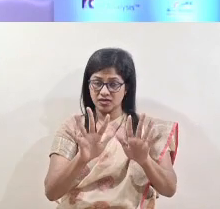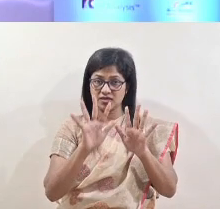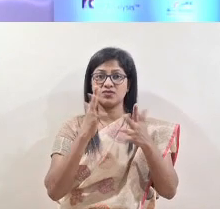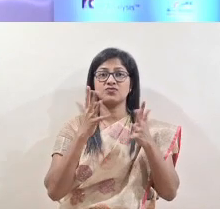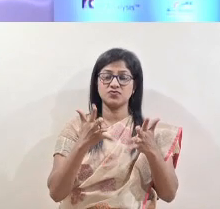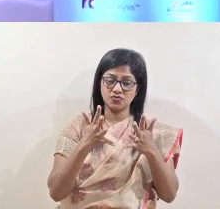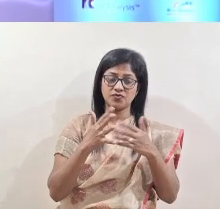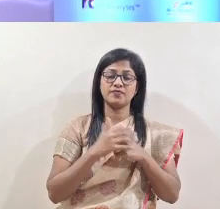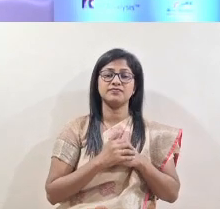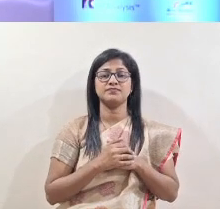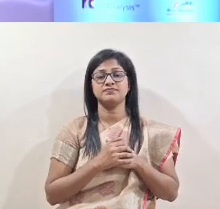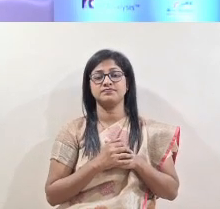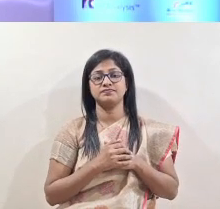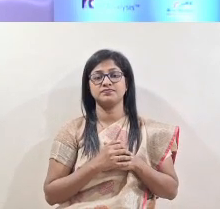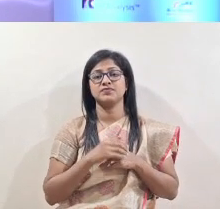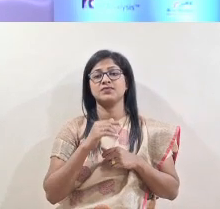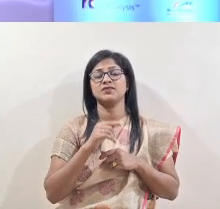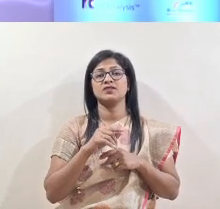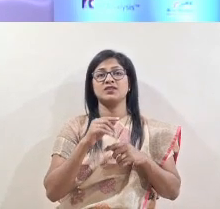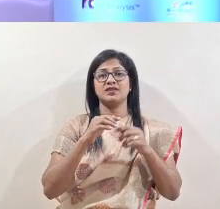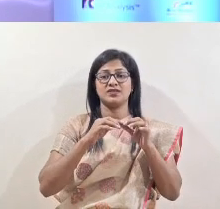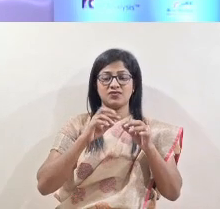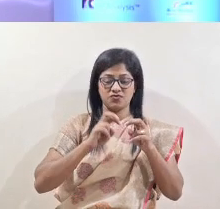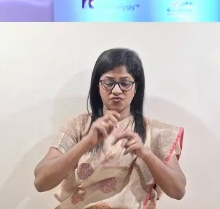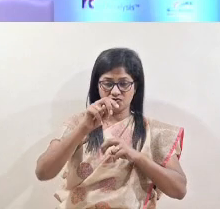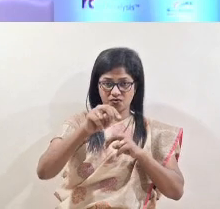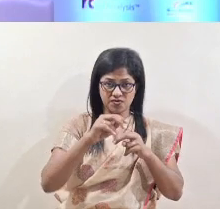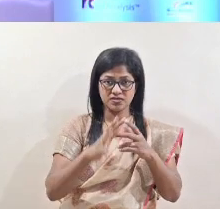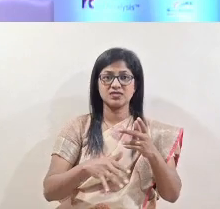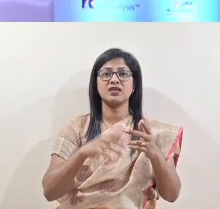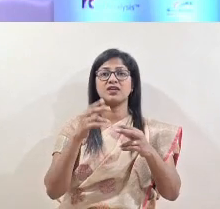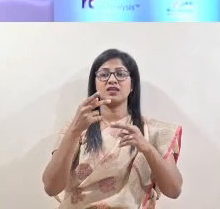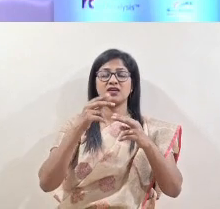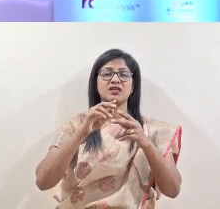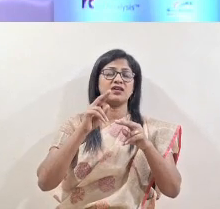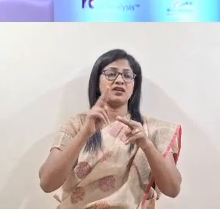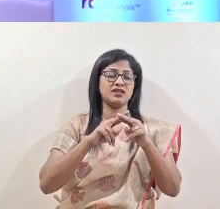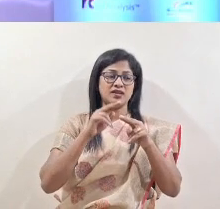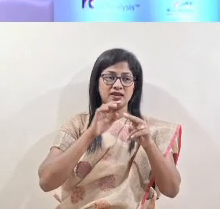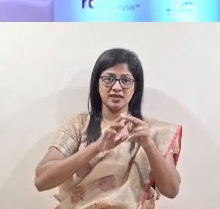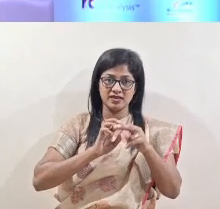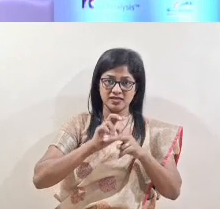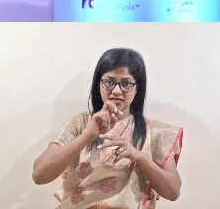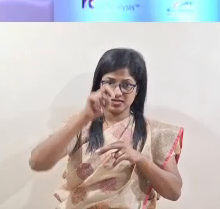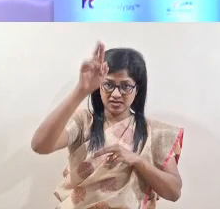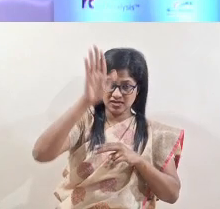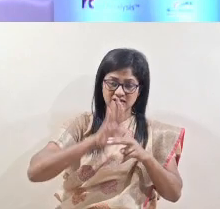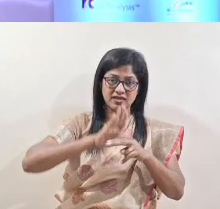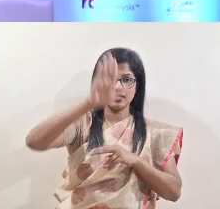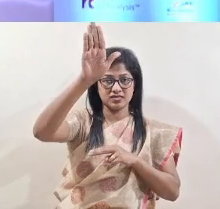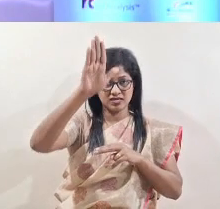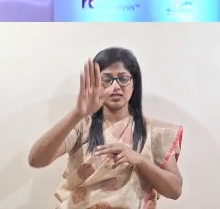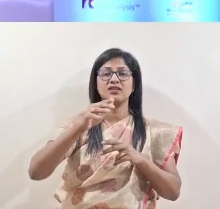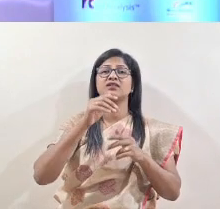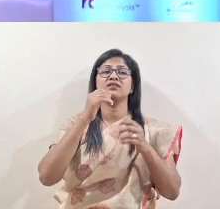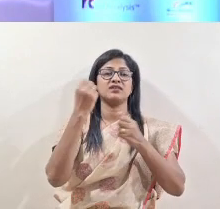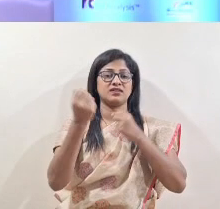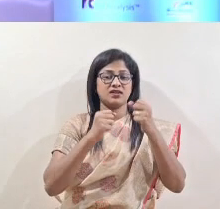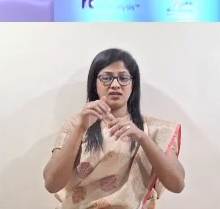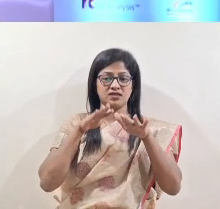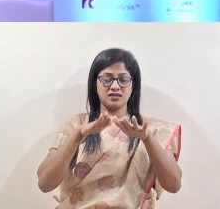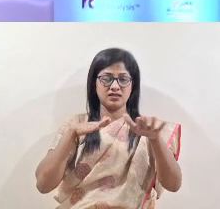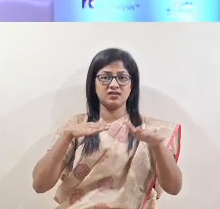not? In like the less crossing length, presence of lift oblique escalator, less number of vehicles plying on the